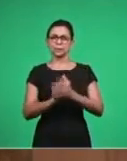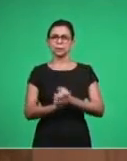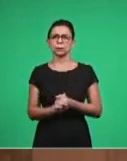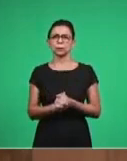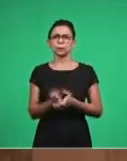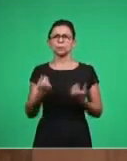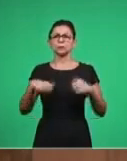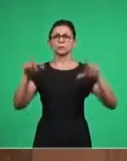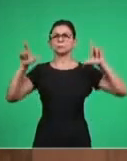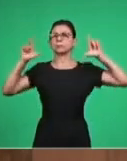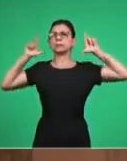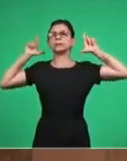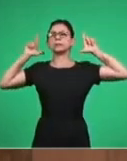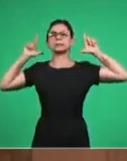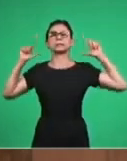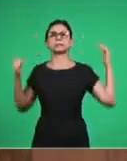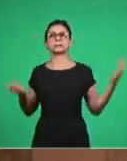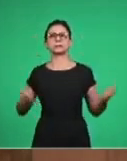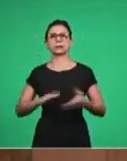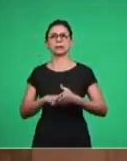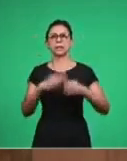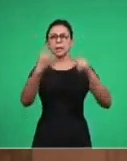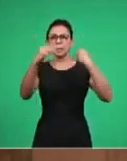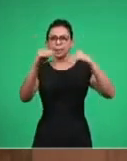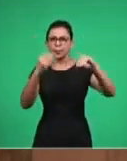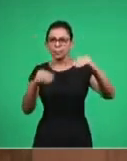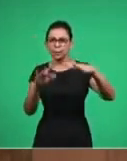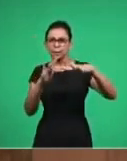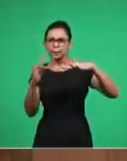No one should be showing off. No one should be